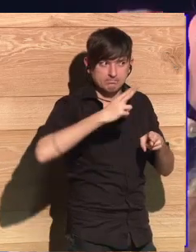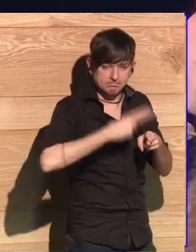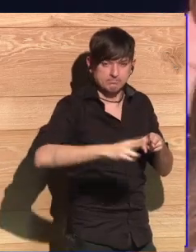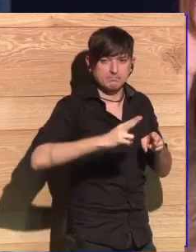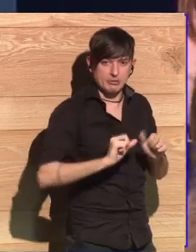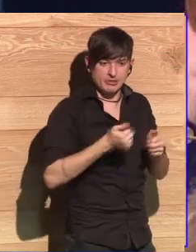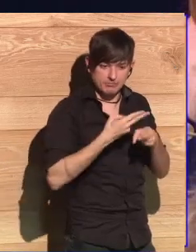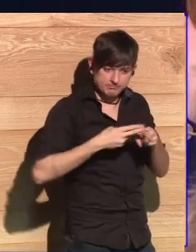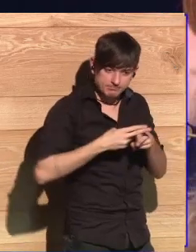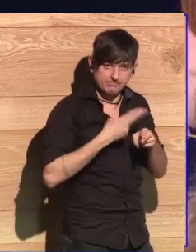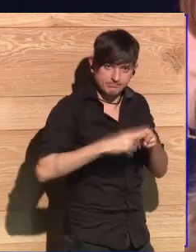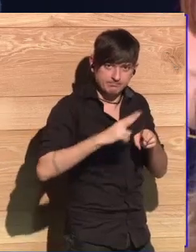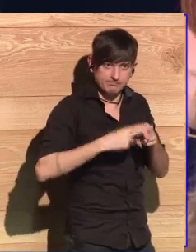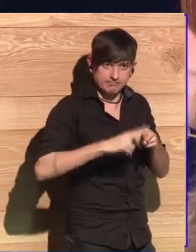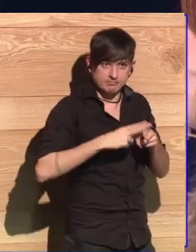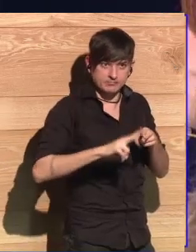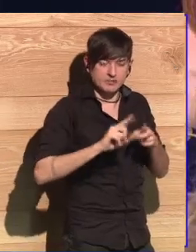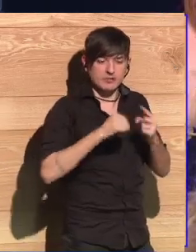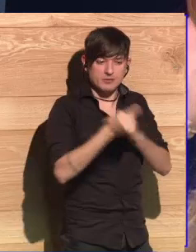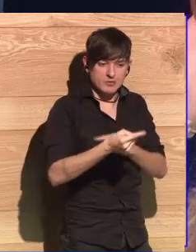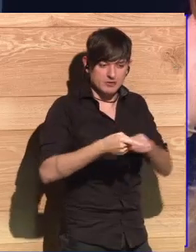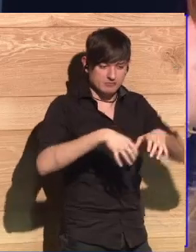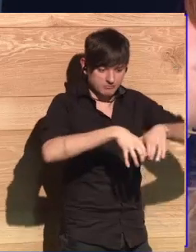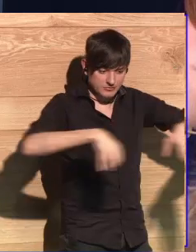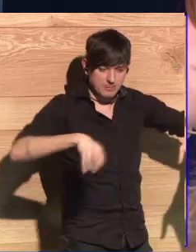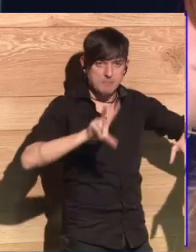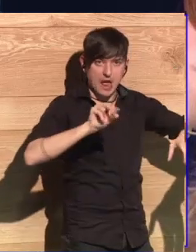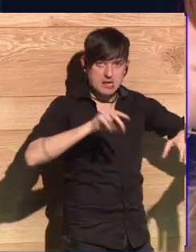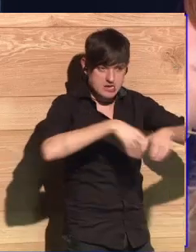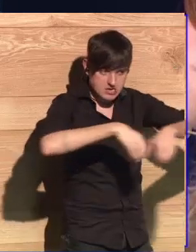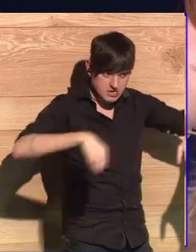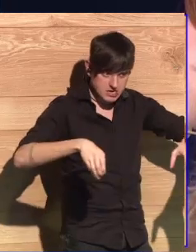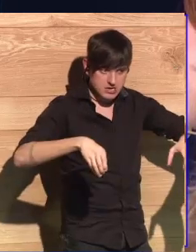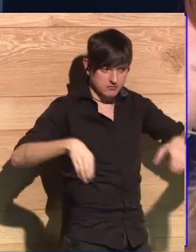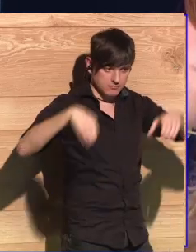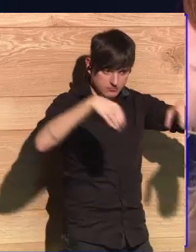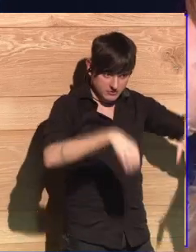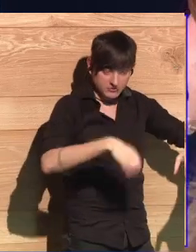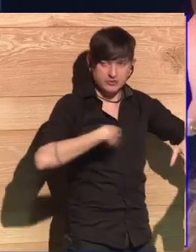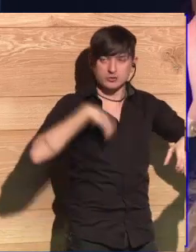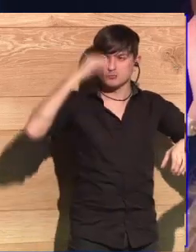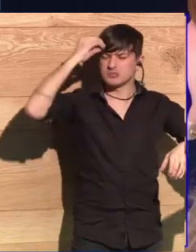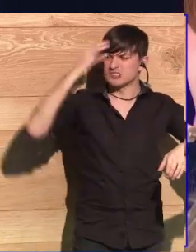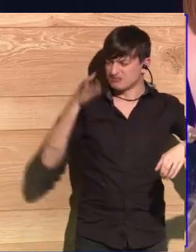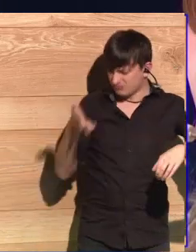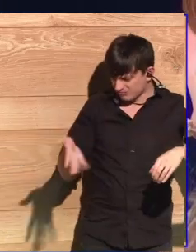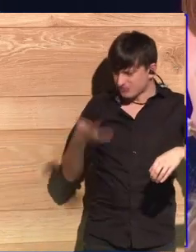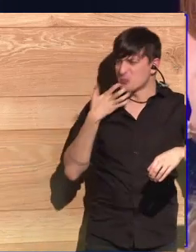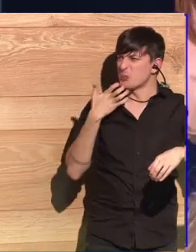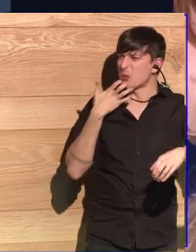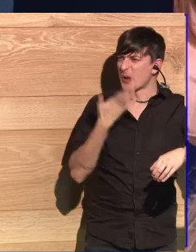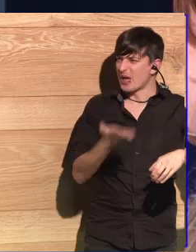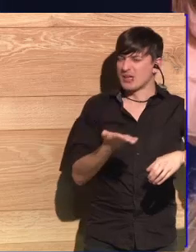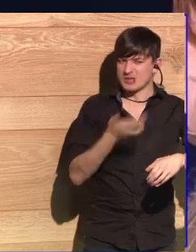put it on the counter. And then I said, I was thinking, this is a joke. He's not really going to do